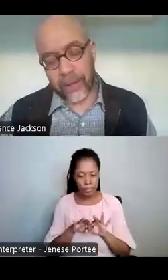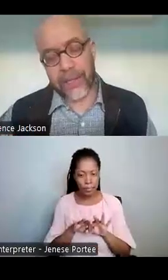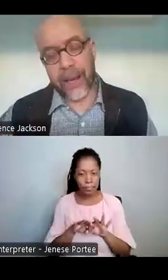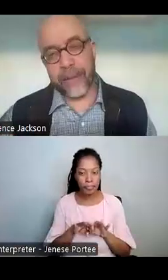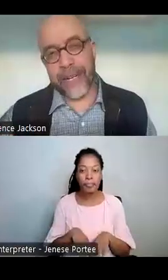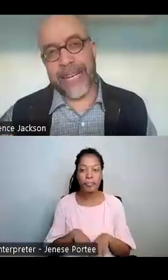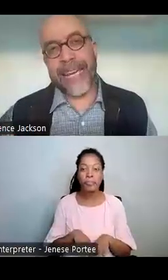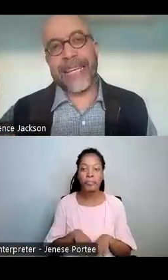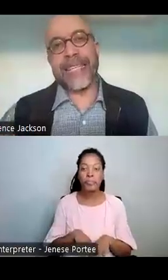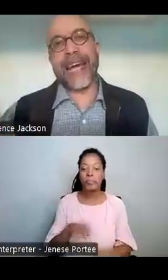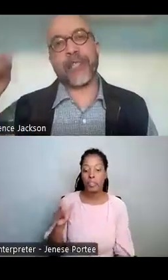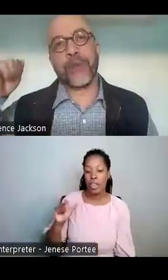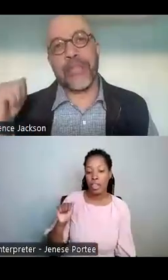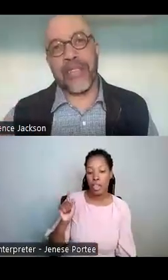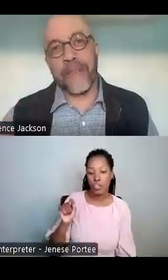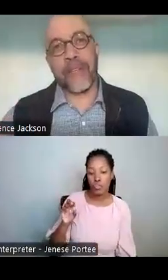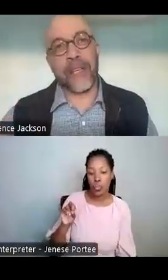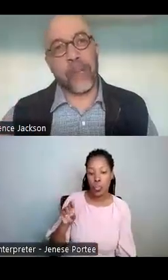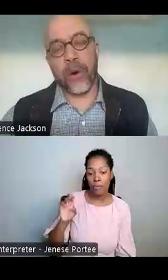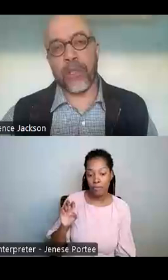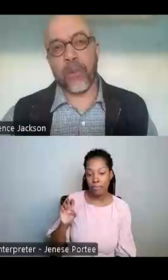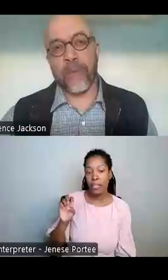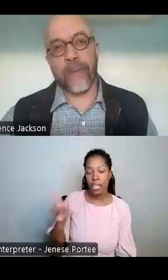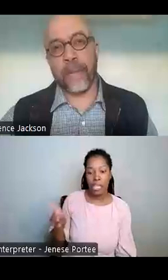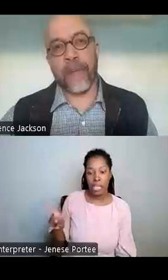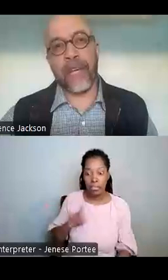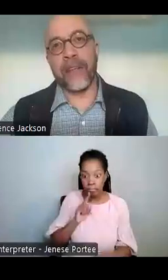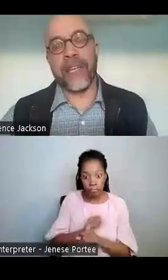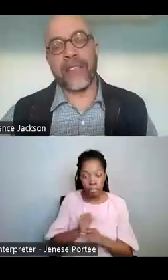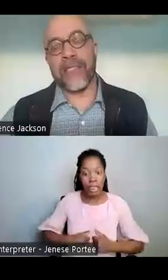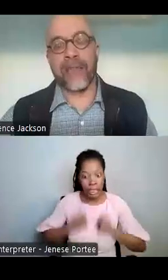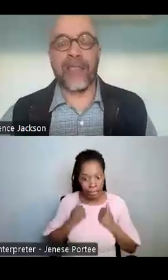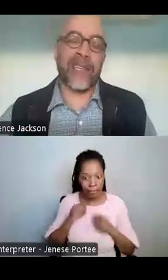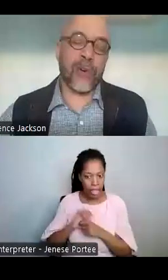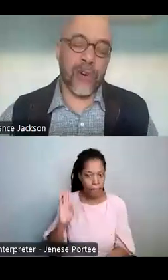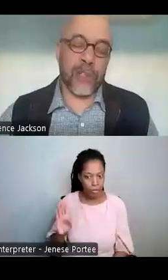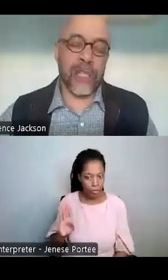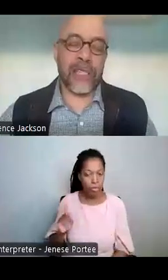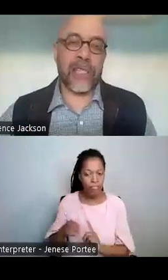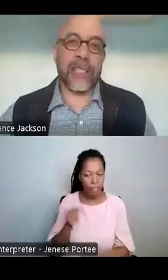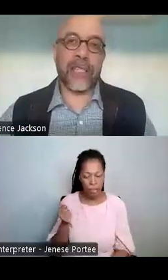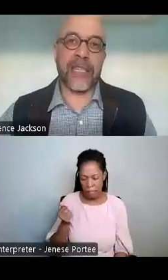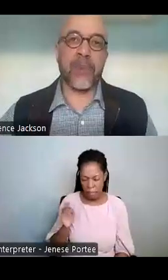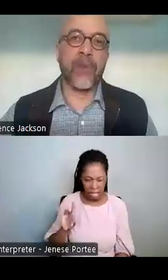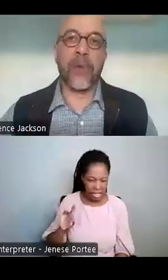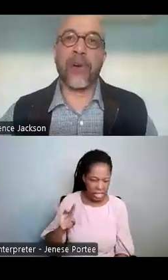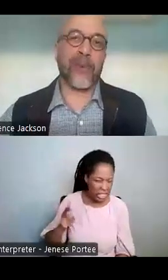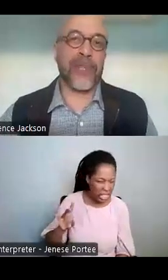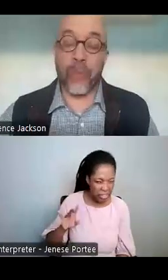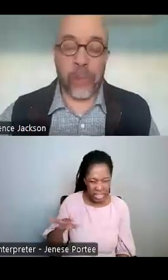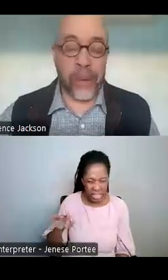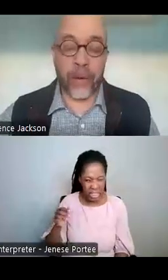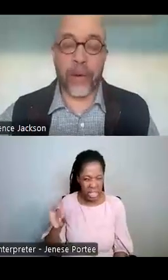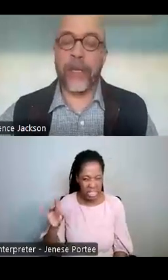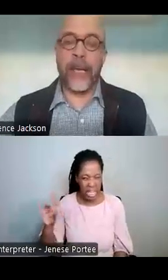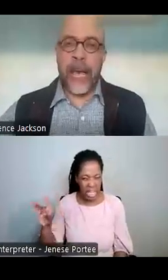the other slide, right, he is actually living in Baltimore from the end of 1817 or early 1818. He moved to Baltimore, he